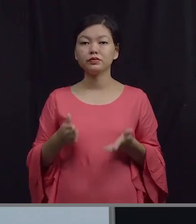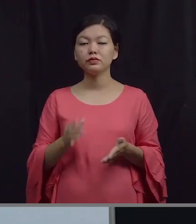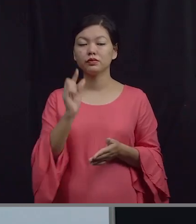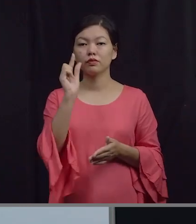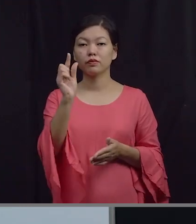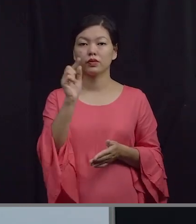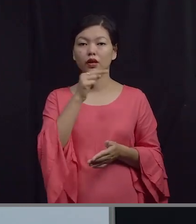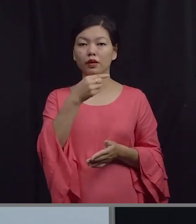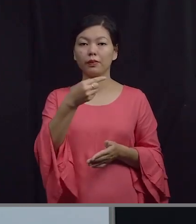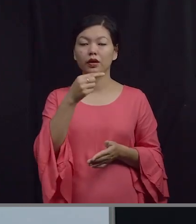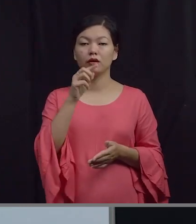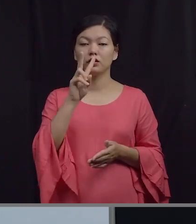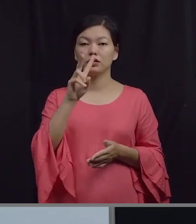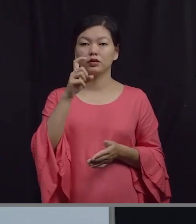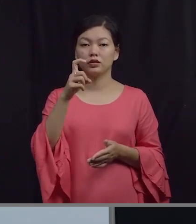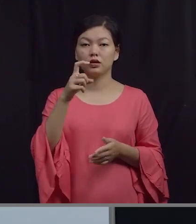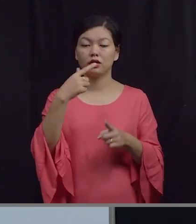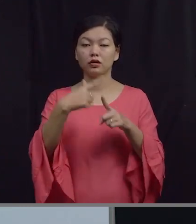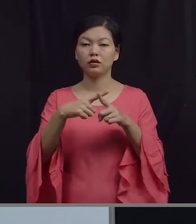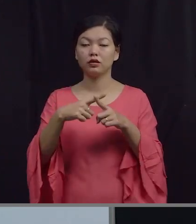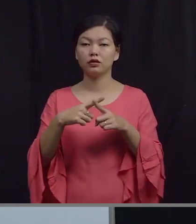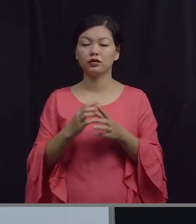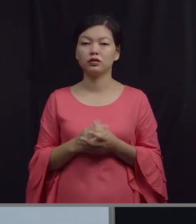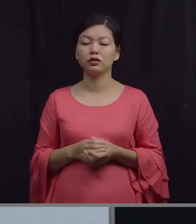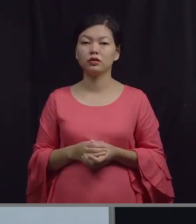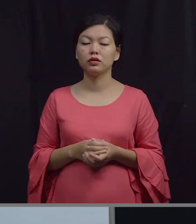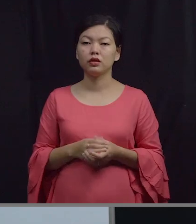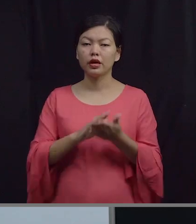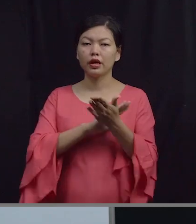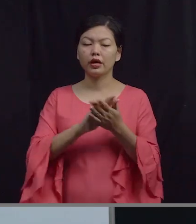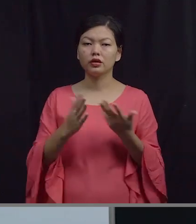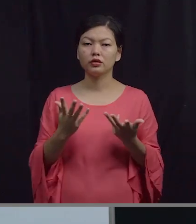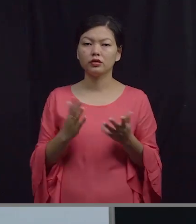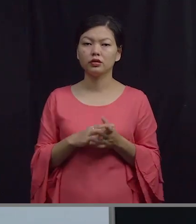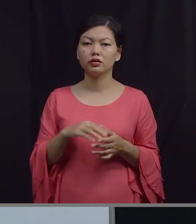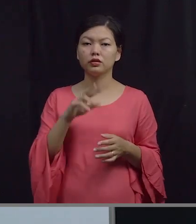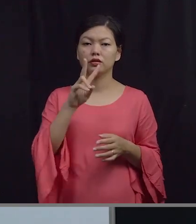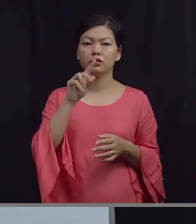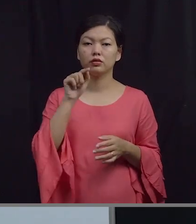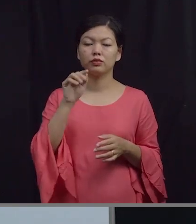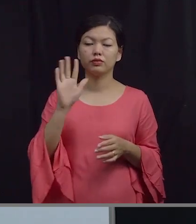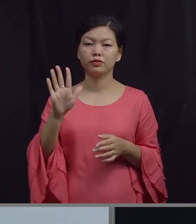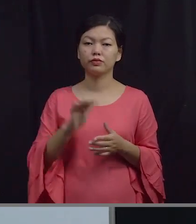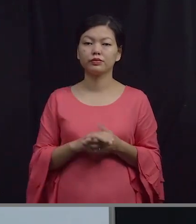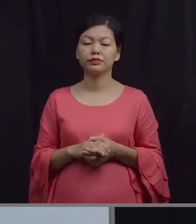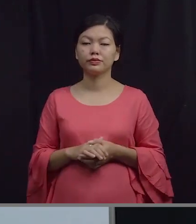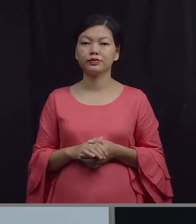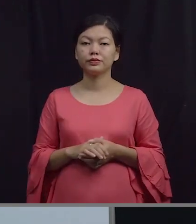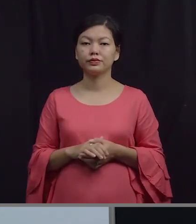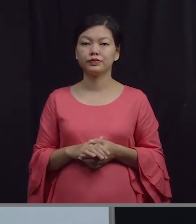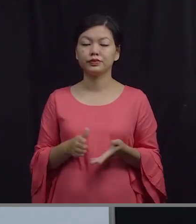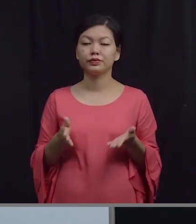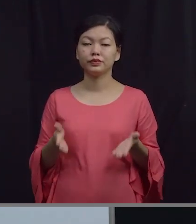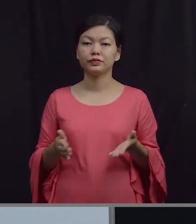27. Minus 27 multiplied by, what is the value of h? That is 2.5. Okay.